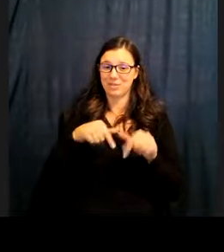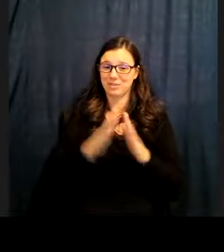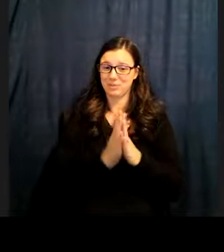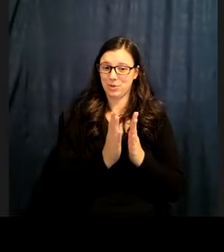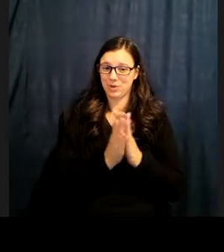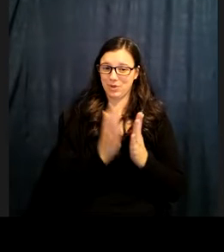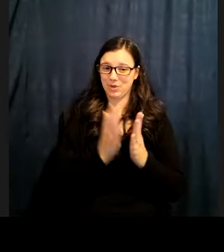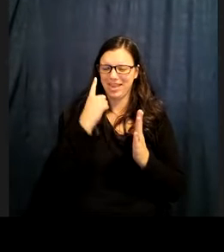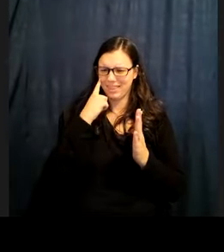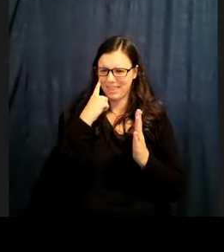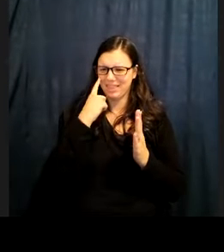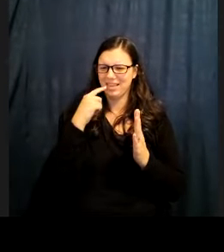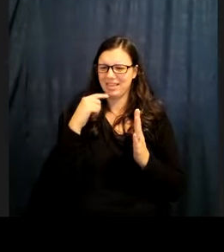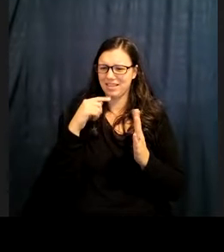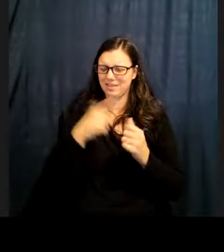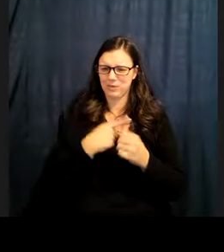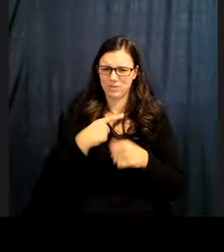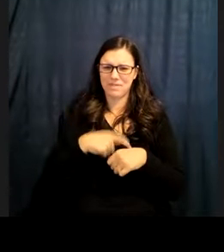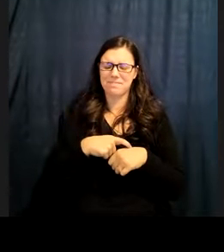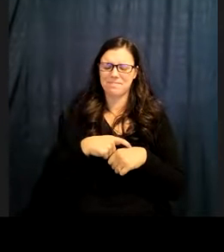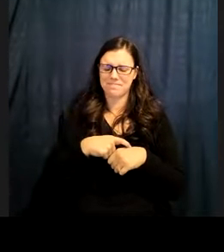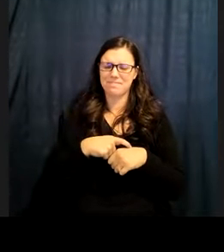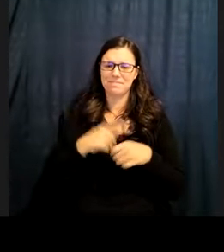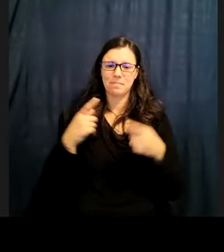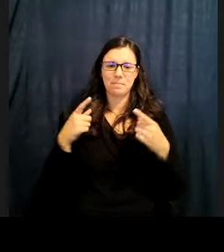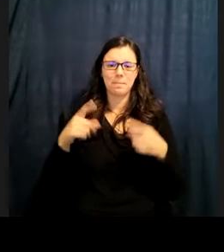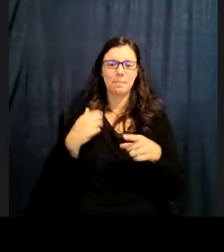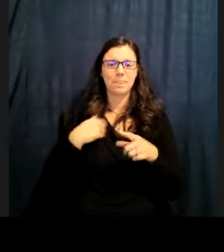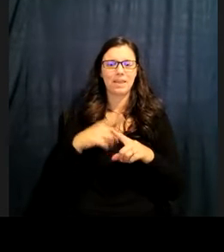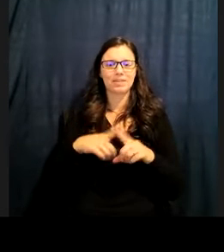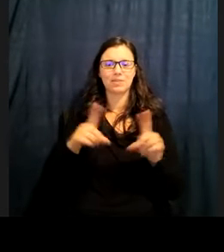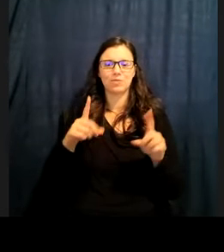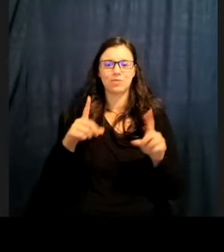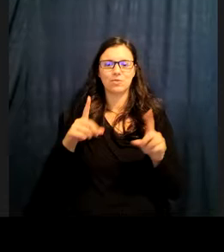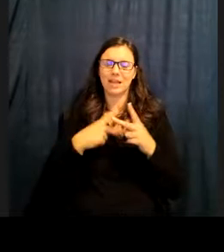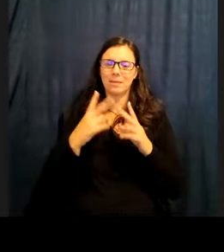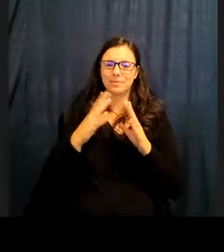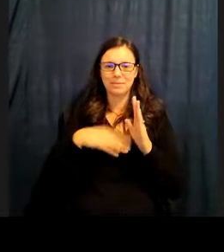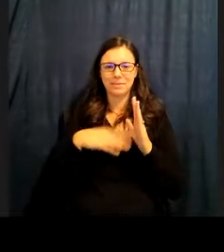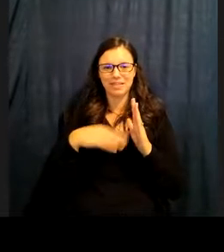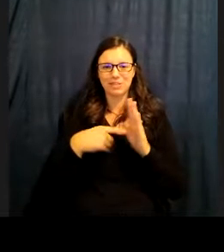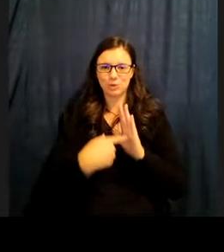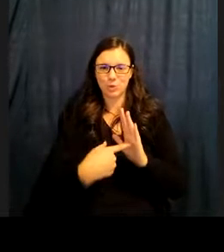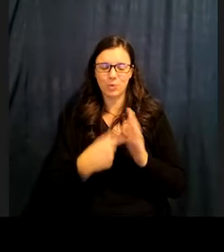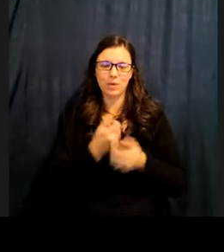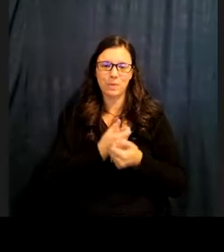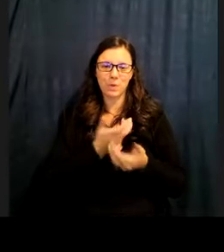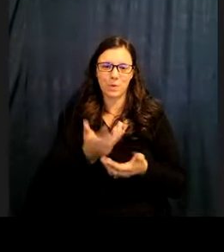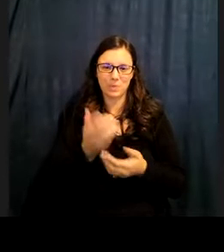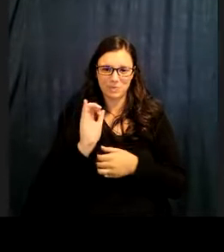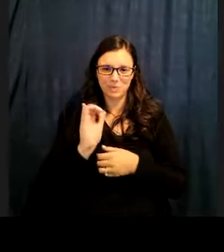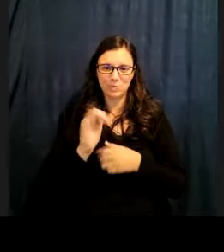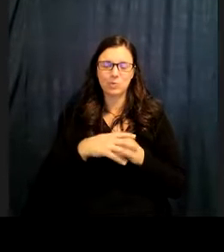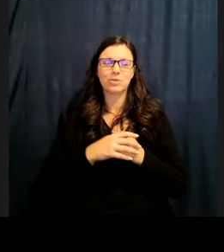time, and I had some different paintings to show and the poems. And a